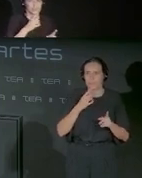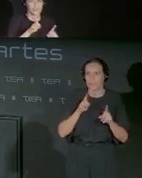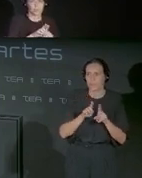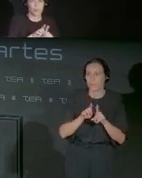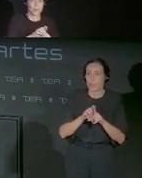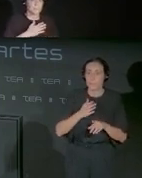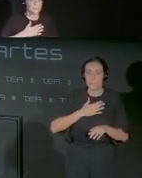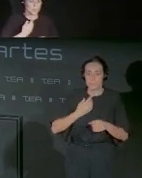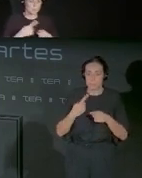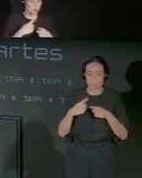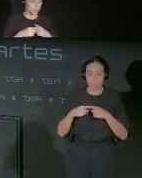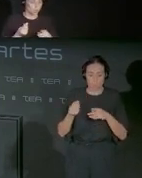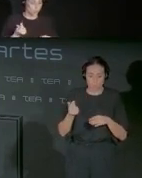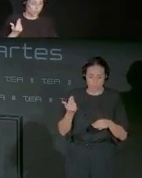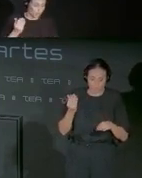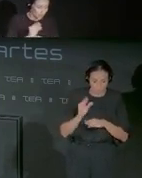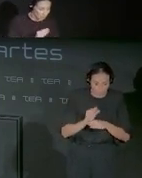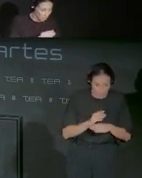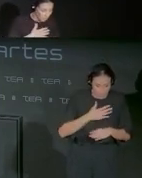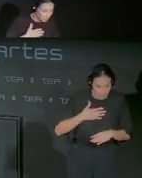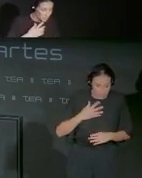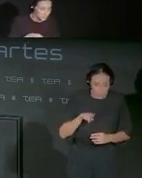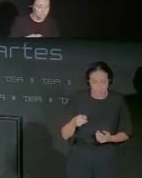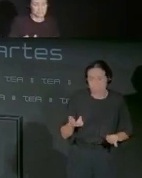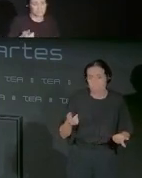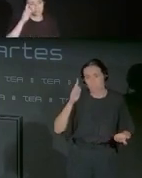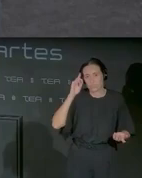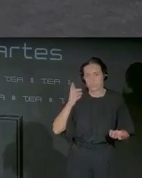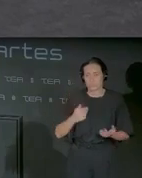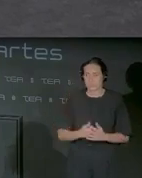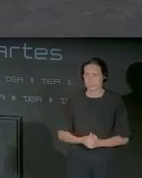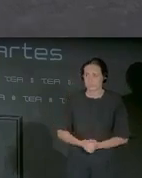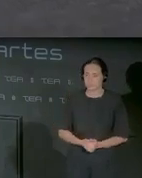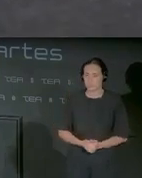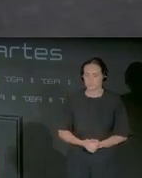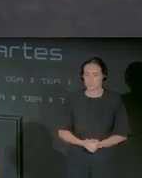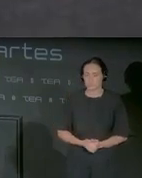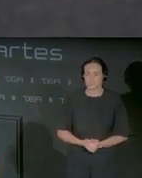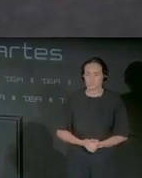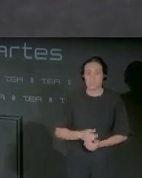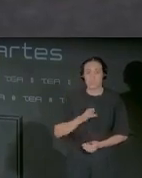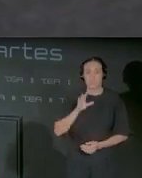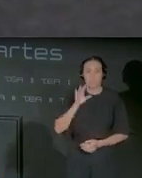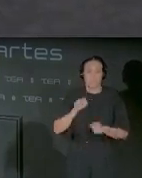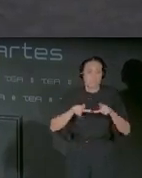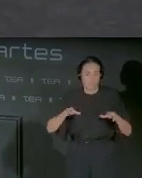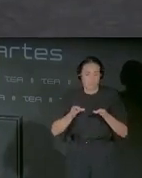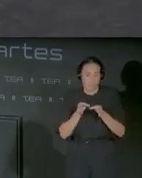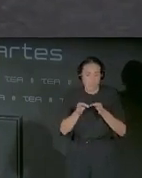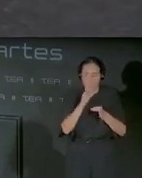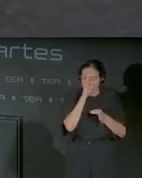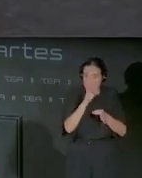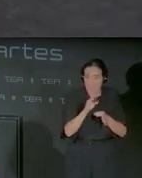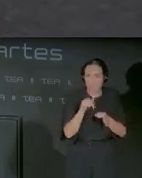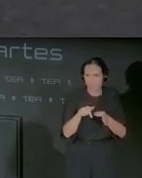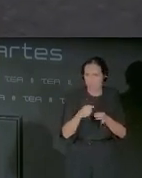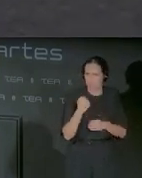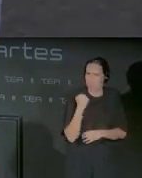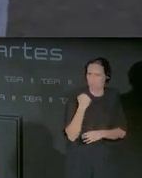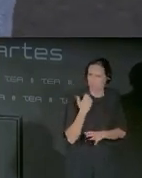That with streaming platforms that are maybe more powerful, but what Europe gave us, they gave us the directive,